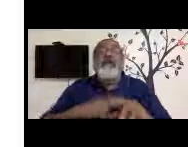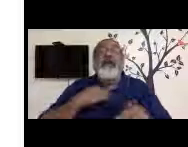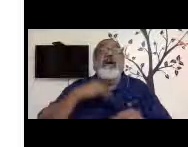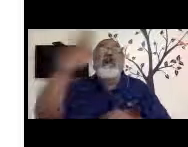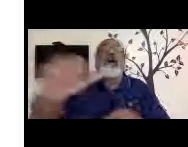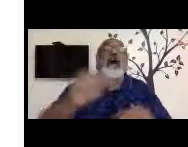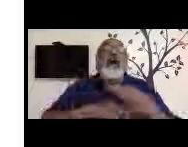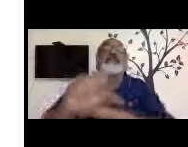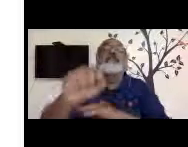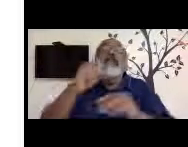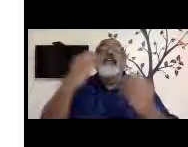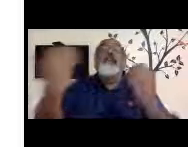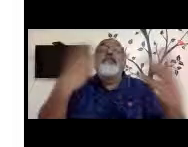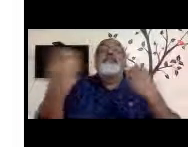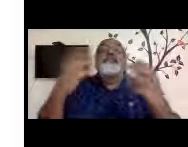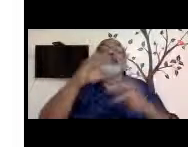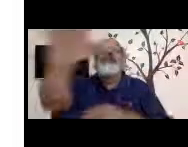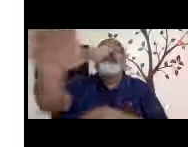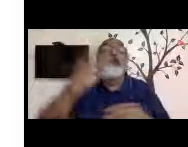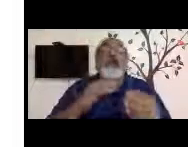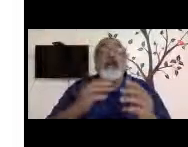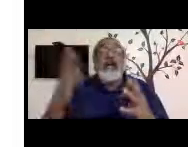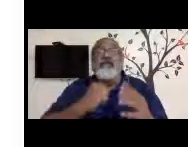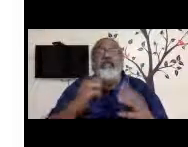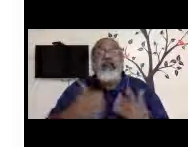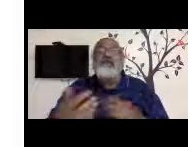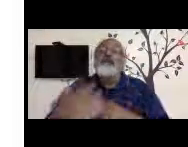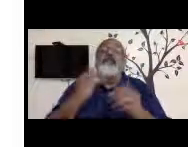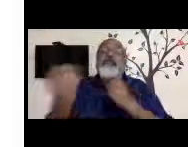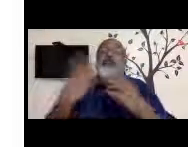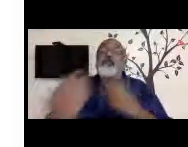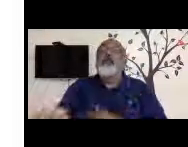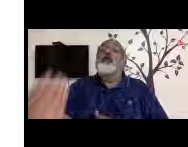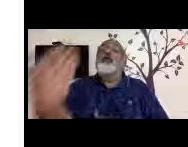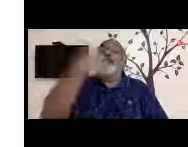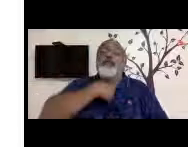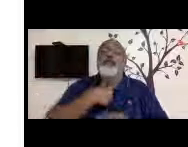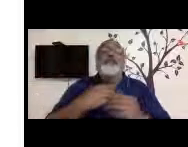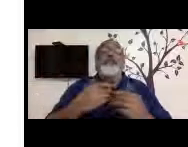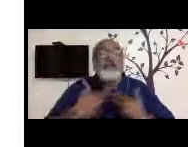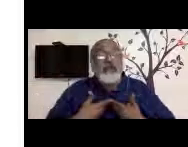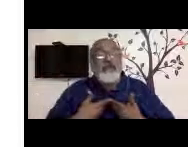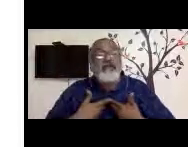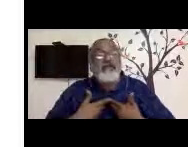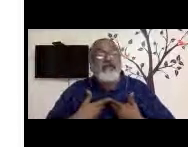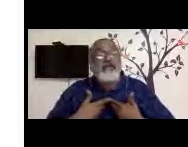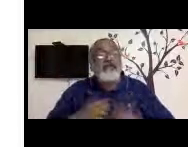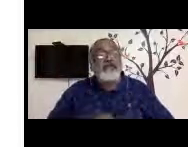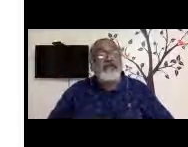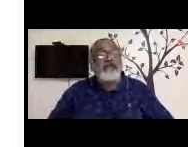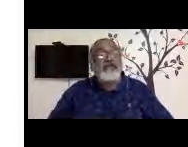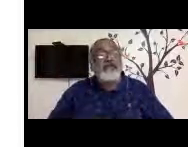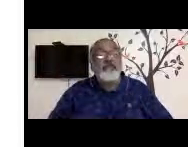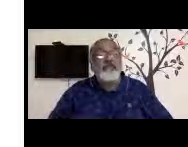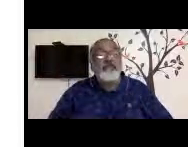their own community. And information, general health information or any information for that matter, is not accessible for persons